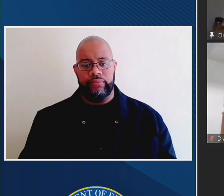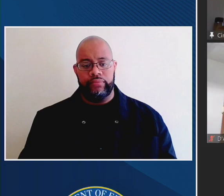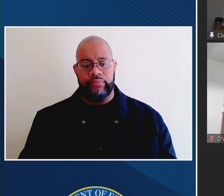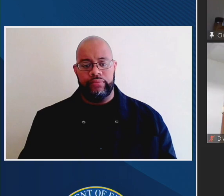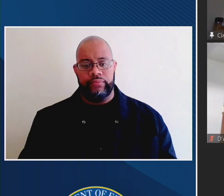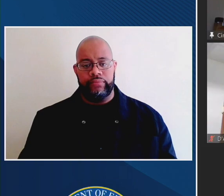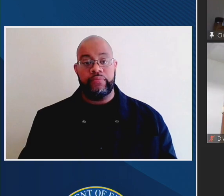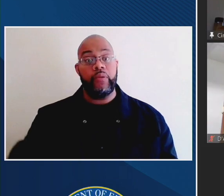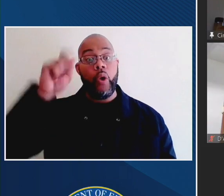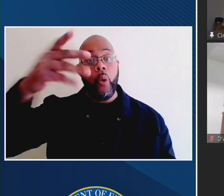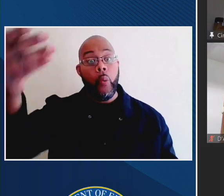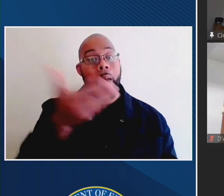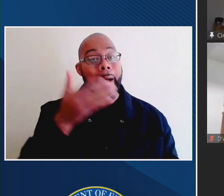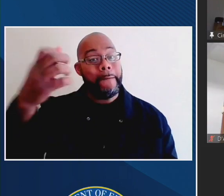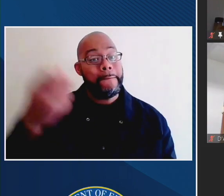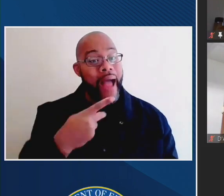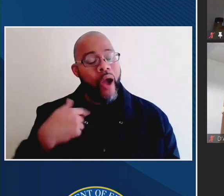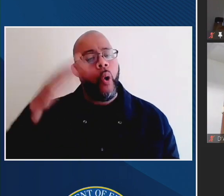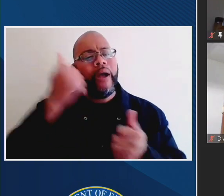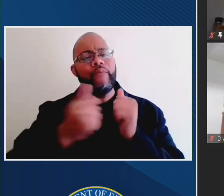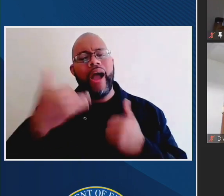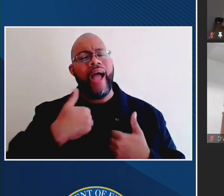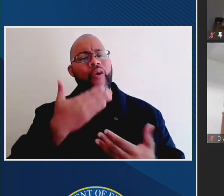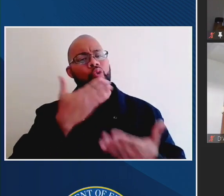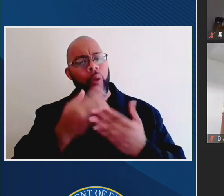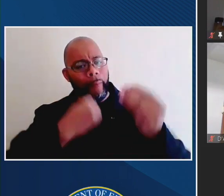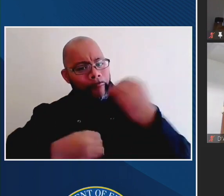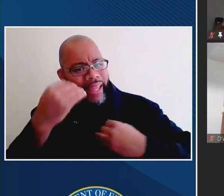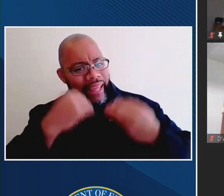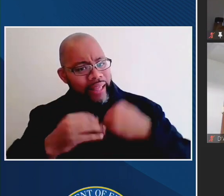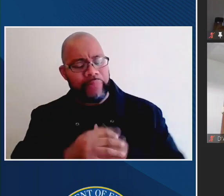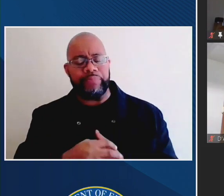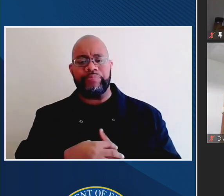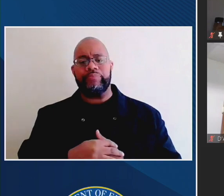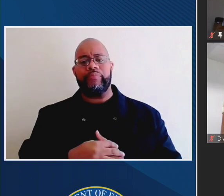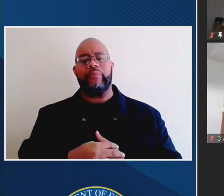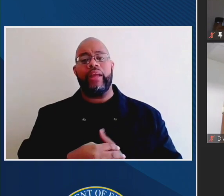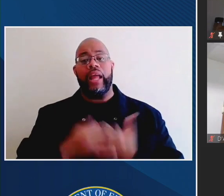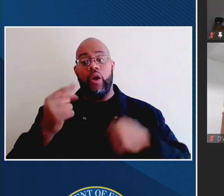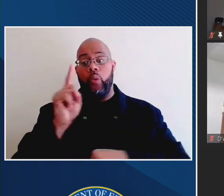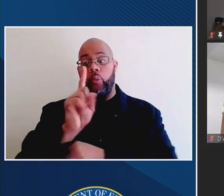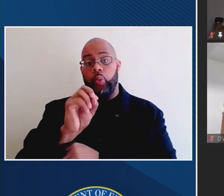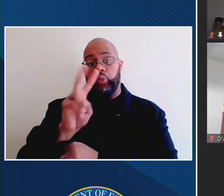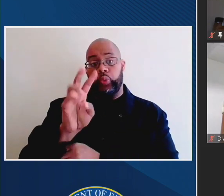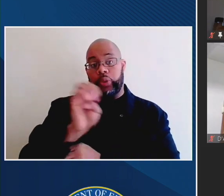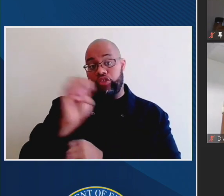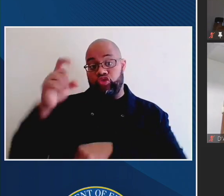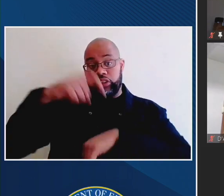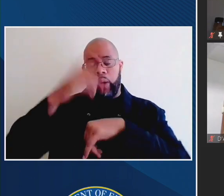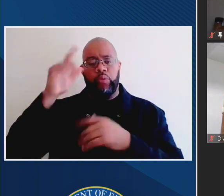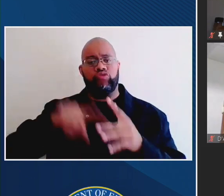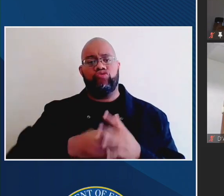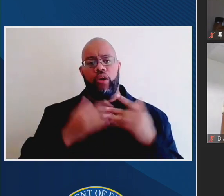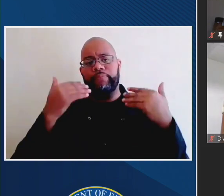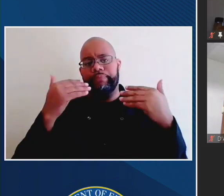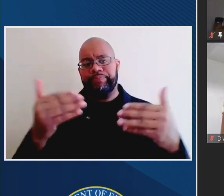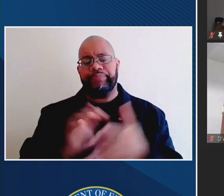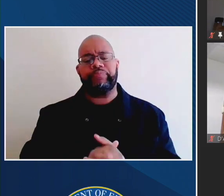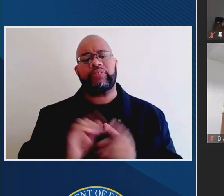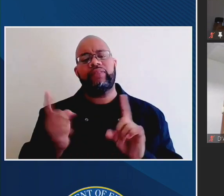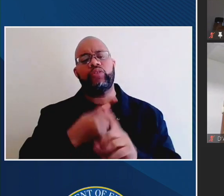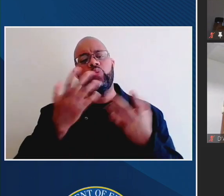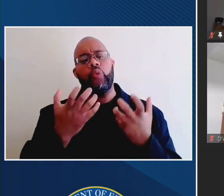All right, welcome back. I hope everyone had a great meal. It is 1:02 Eastern, so we will get started. I first